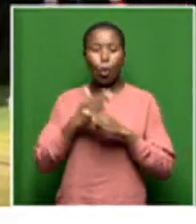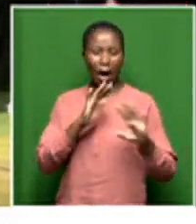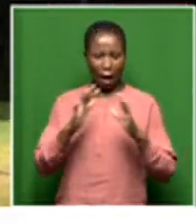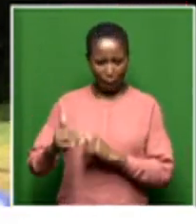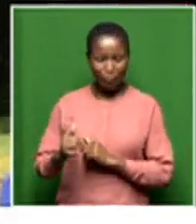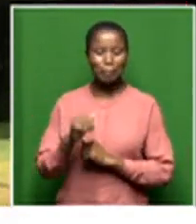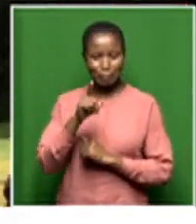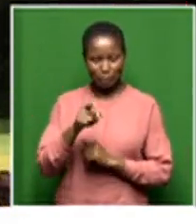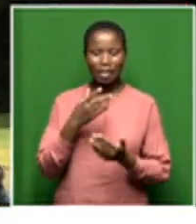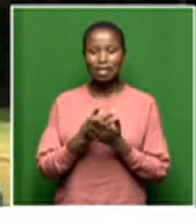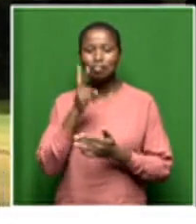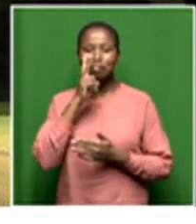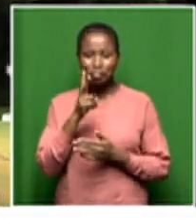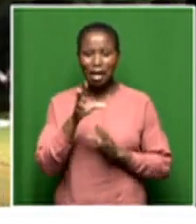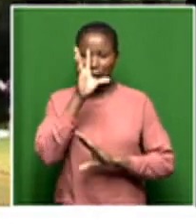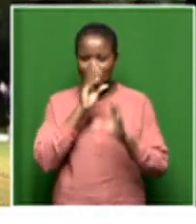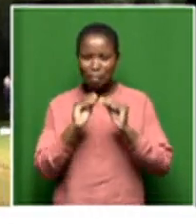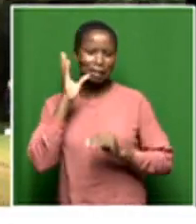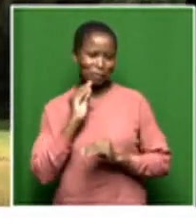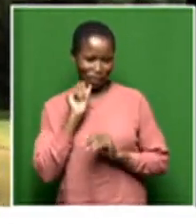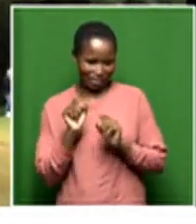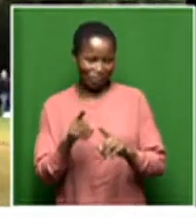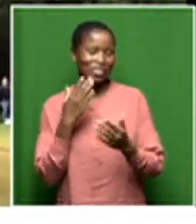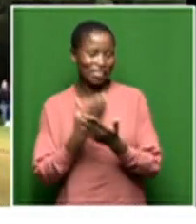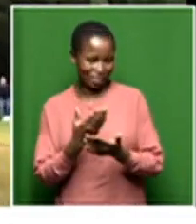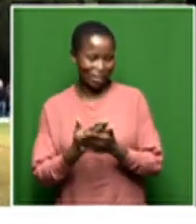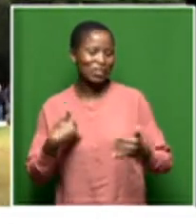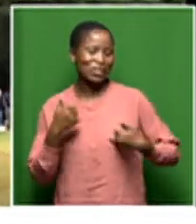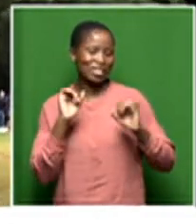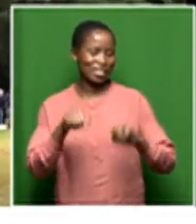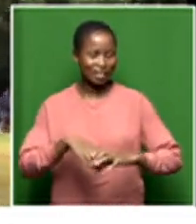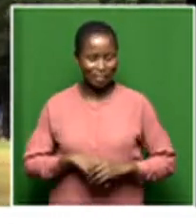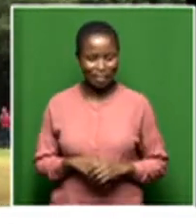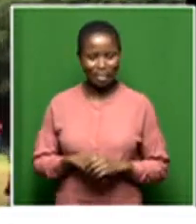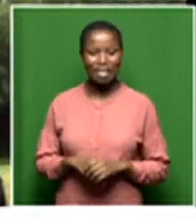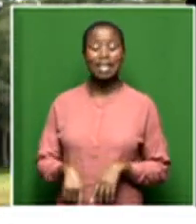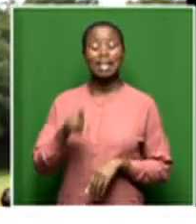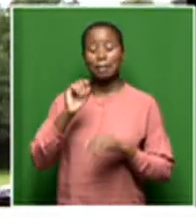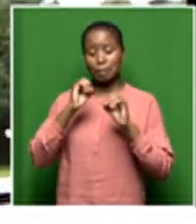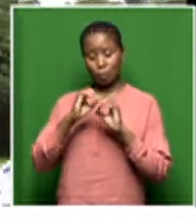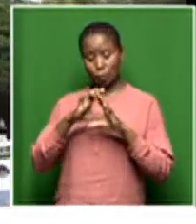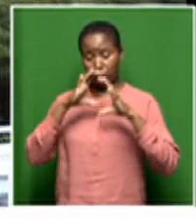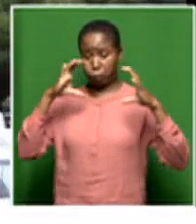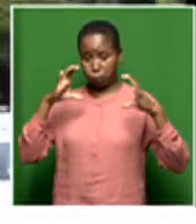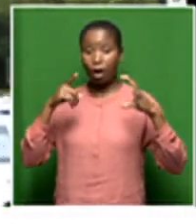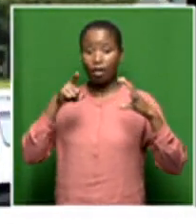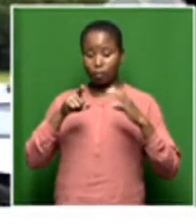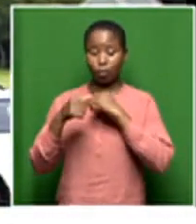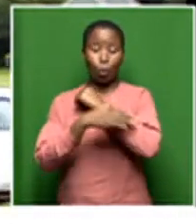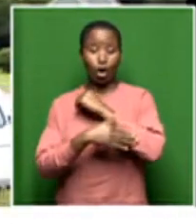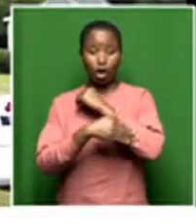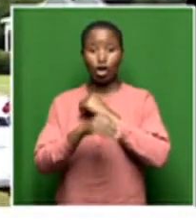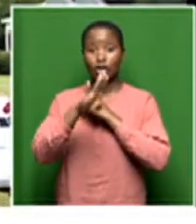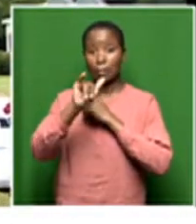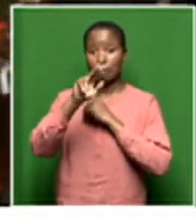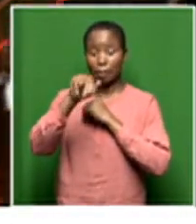to experience the wonders of ballooning for yourself. Bill Harrops' balloon safari ski resort country base is situated